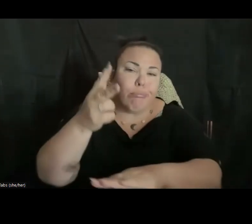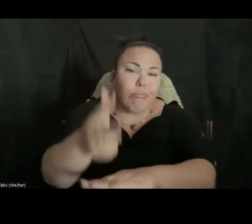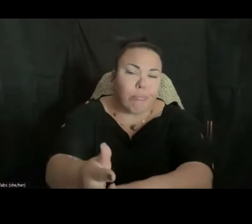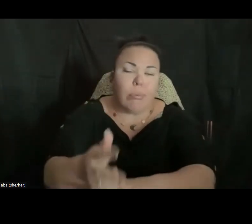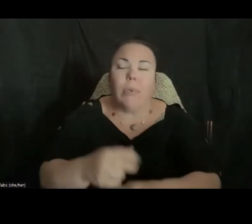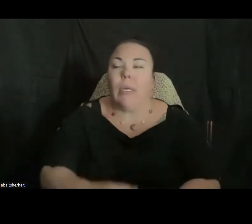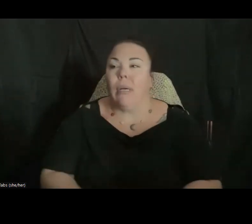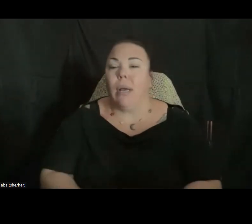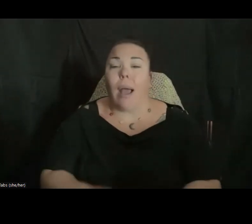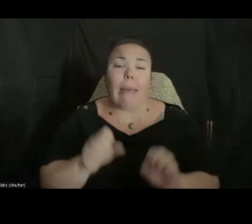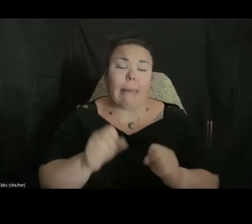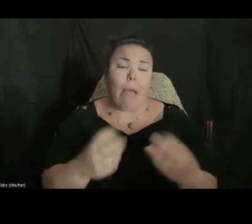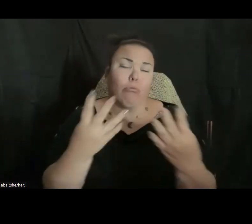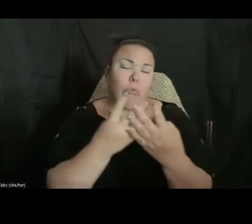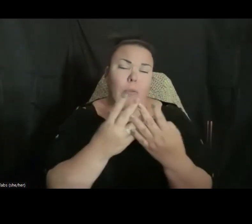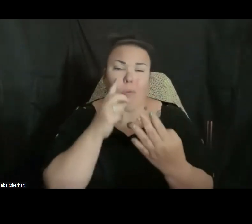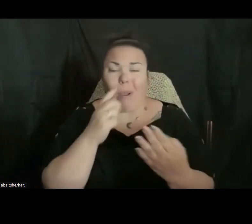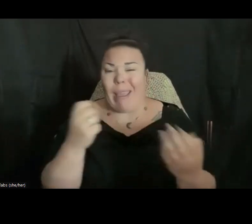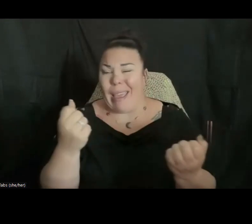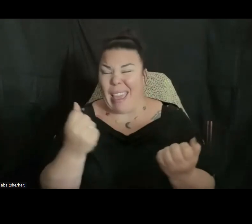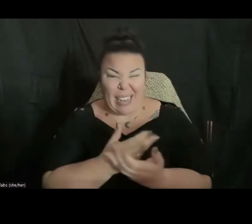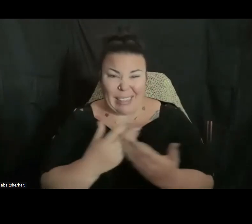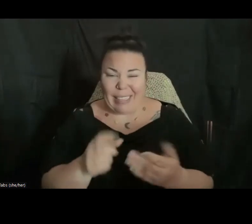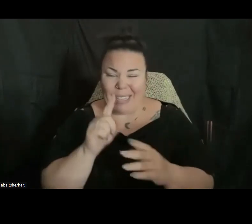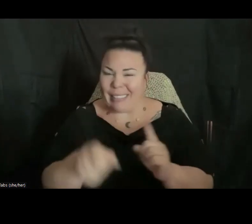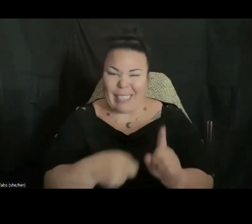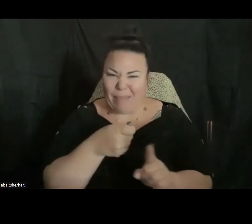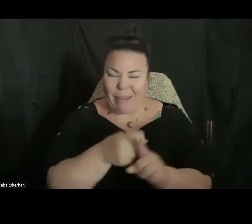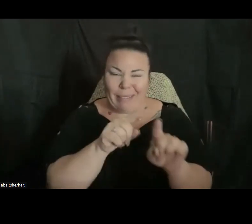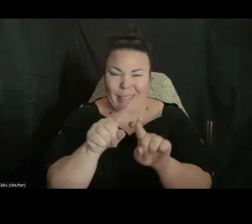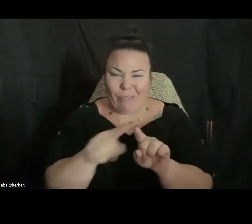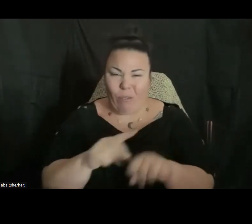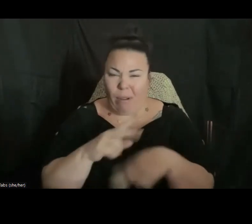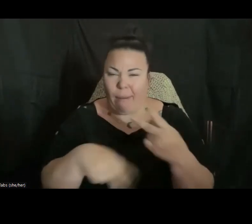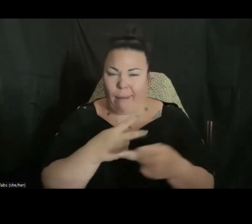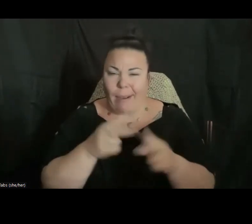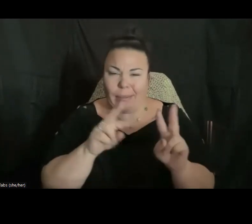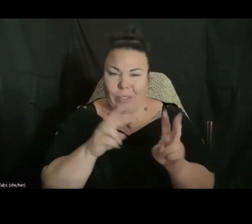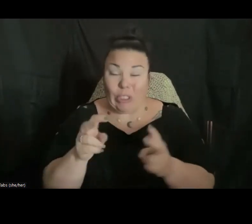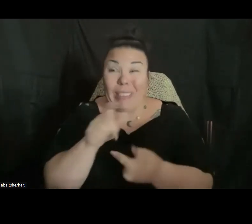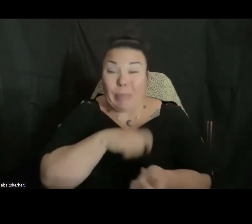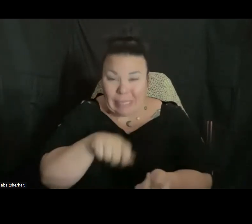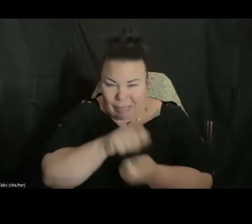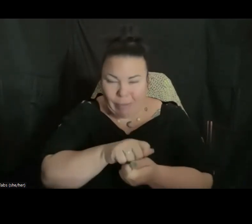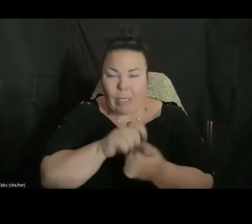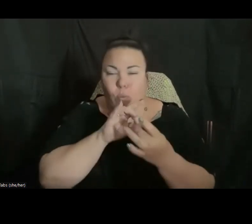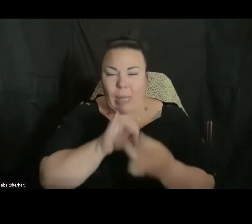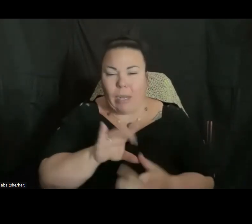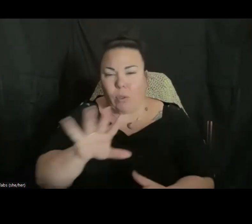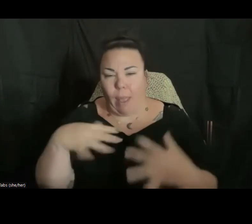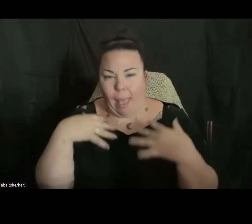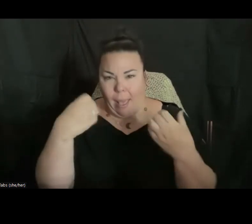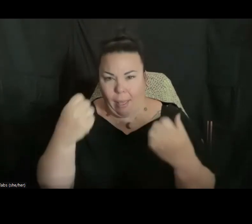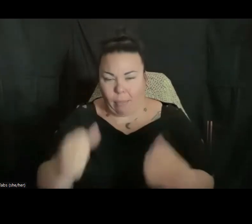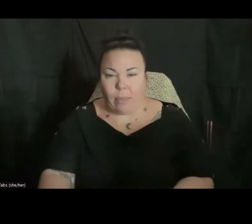could be impacting a lot of different issues, and specifically around their health. And then we are able to